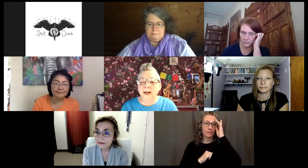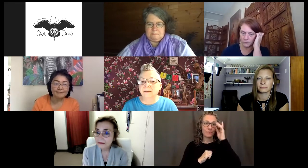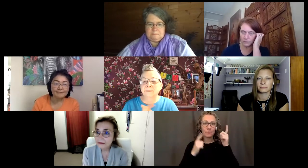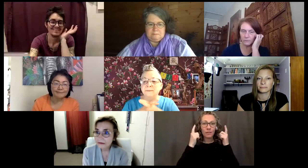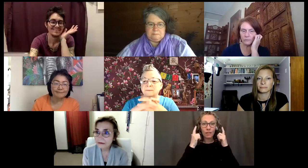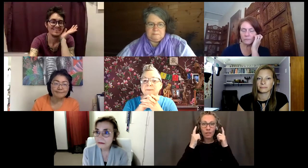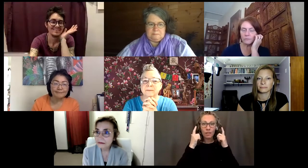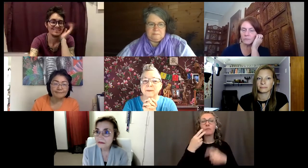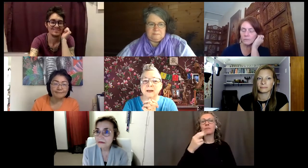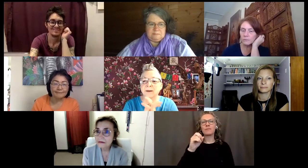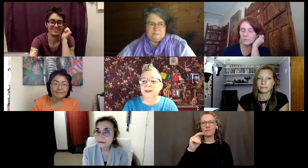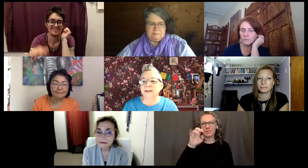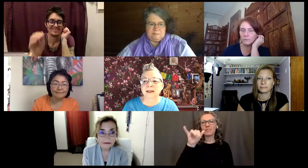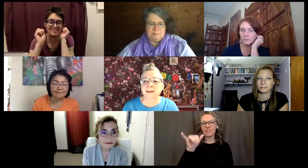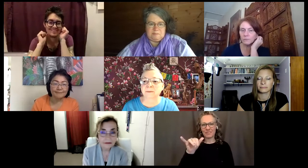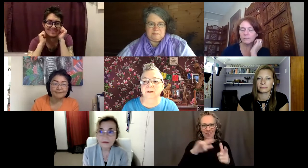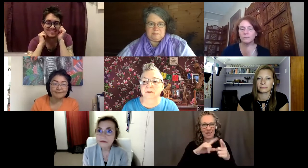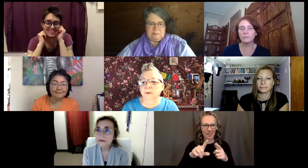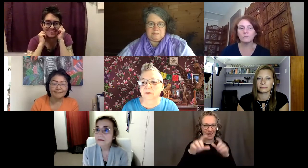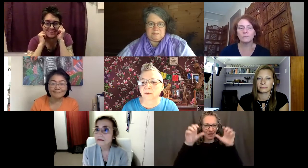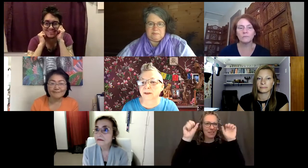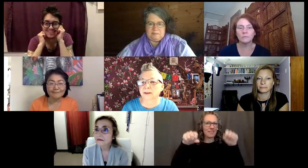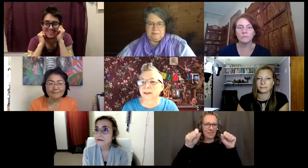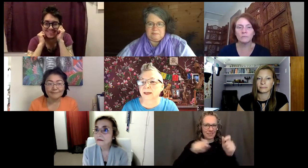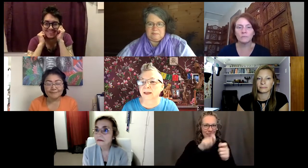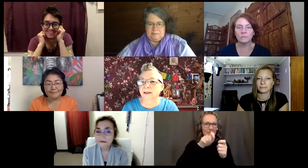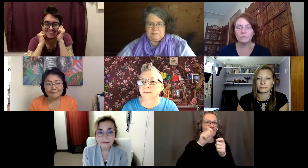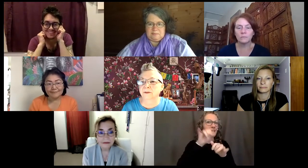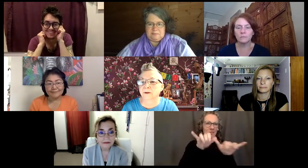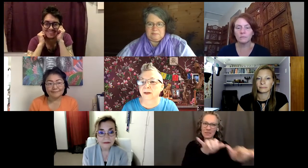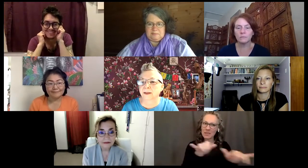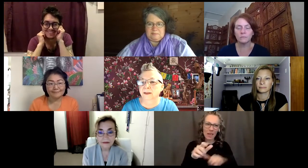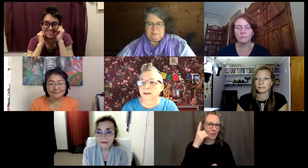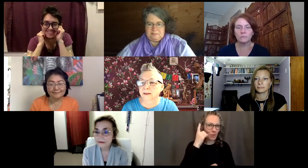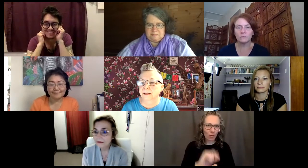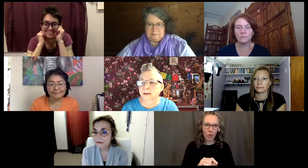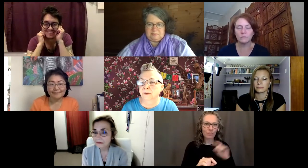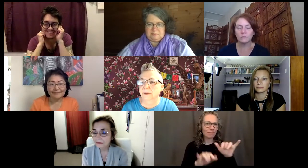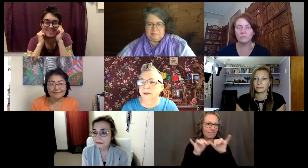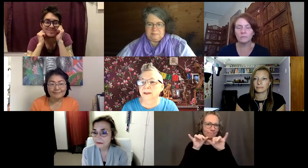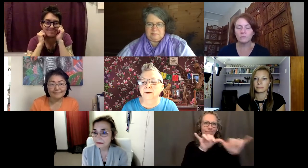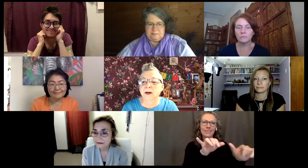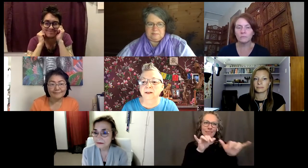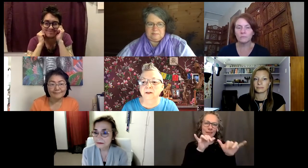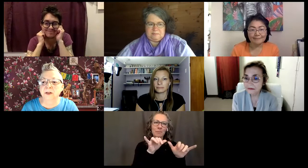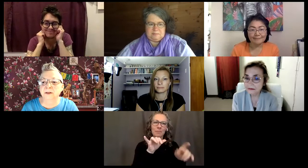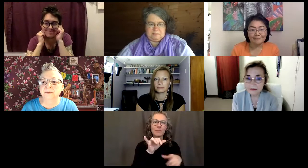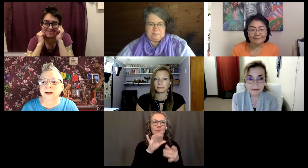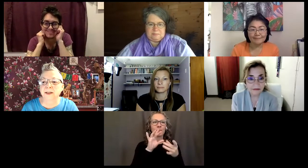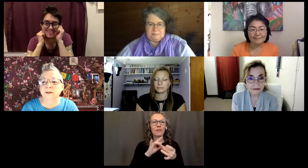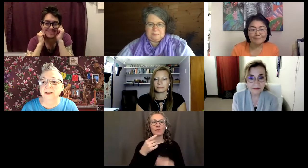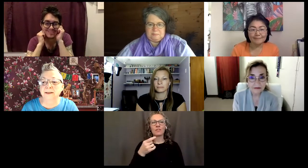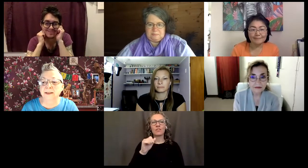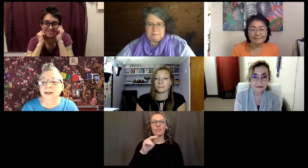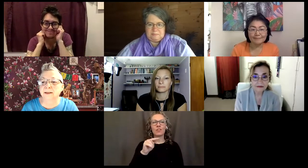Yeah, I mean, exactly what Thorne is saying. If I may say, regarding to gender and